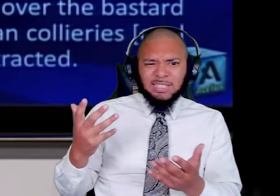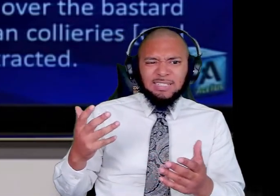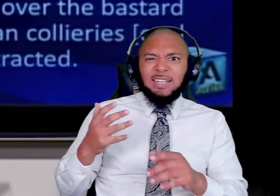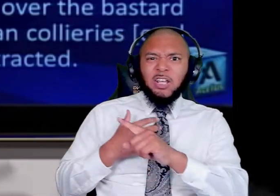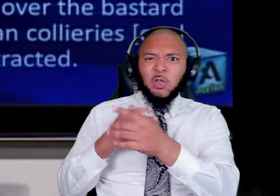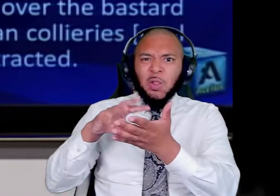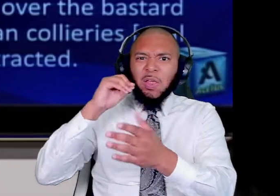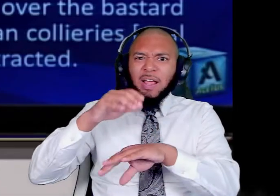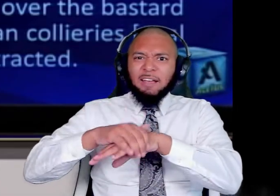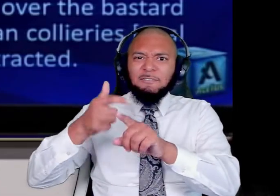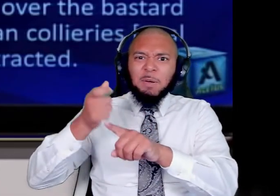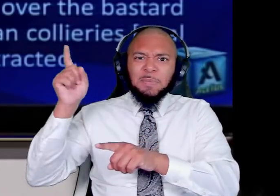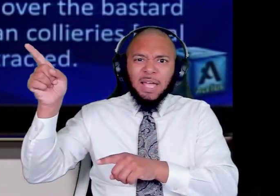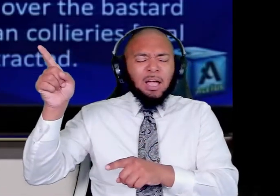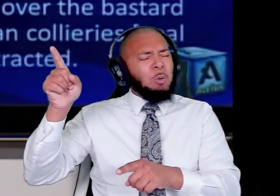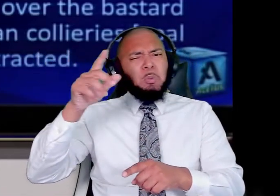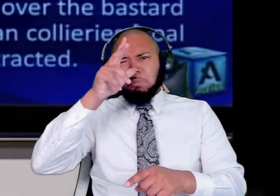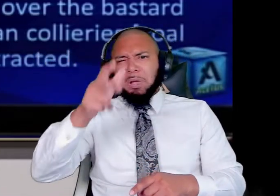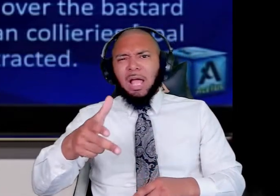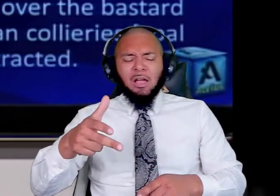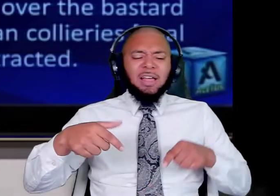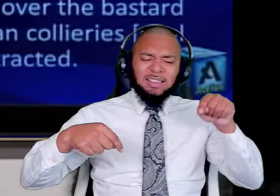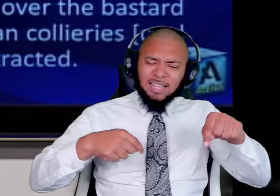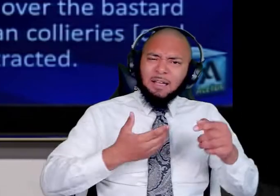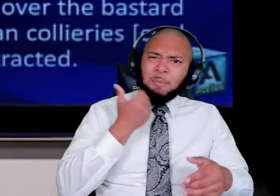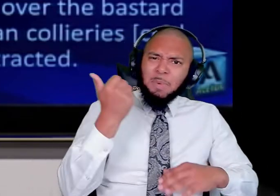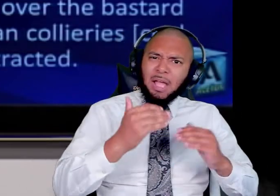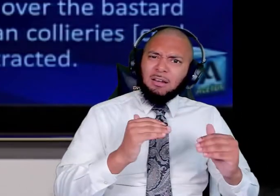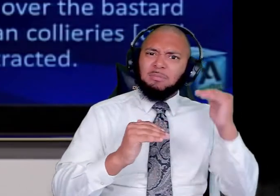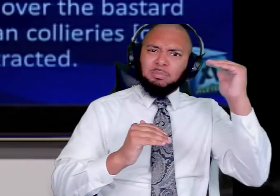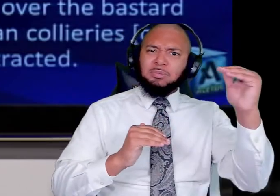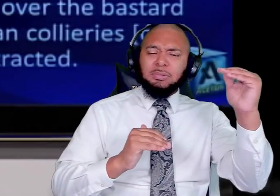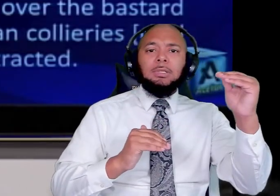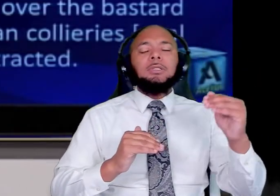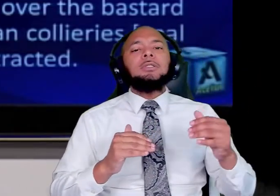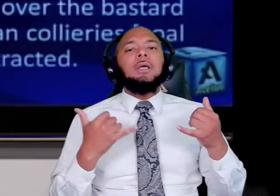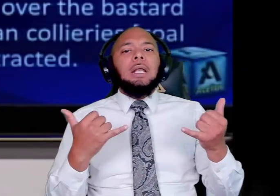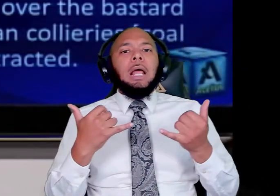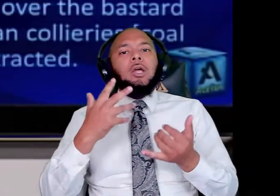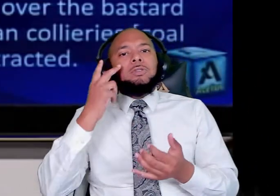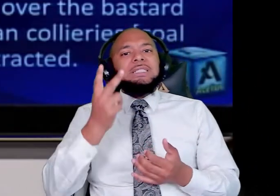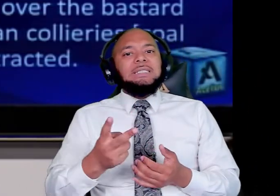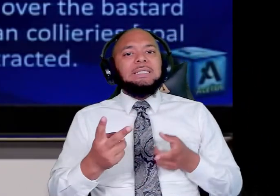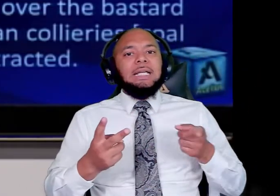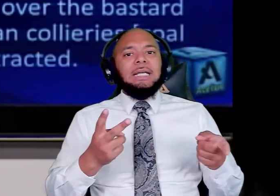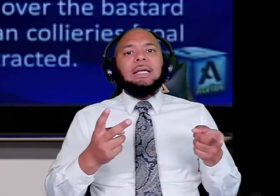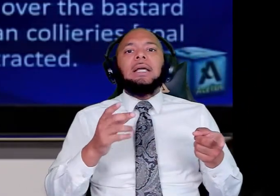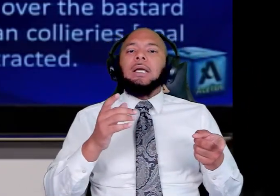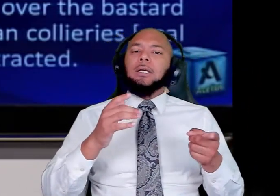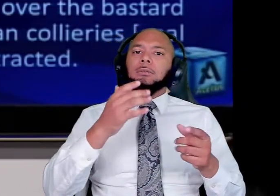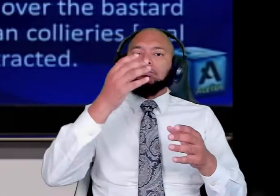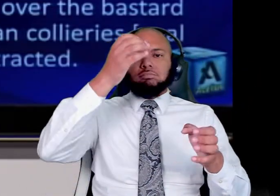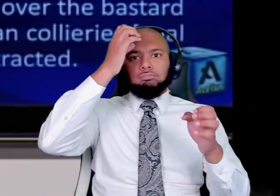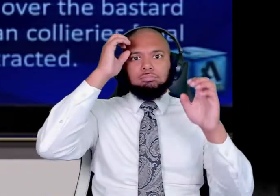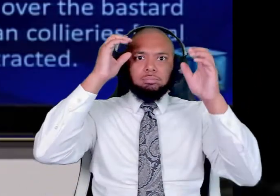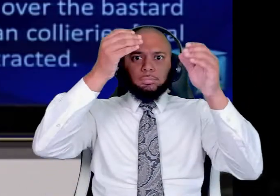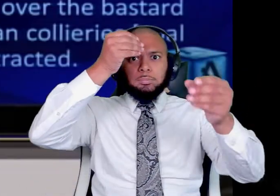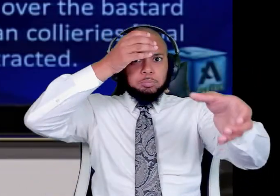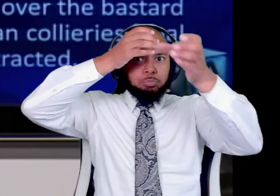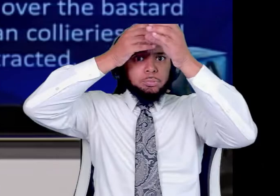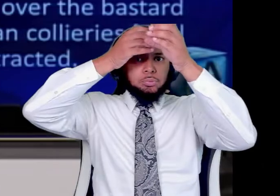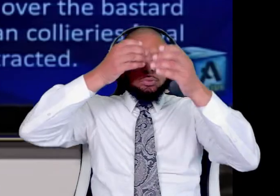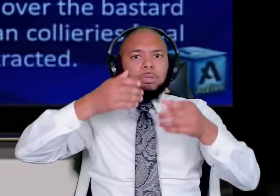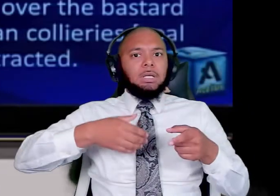this, the words that he uses tell us that he's a very educated person. He has a real command of the English language, doesn't